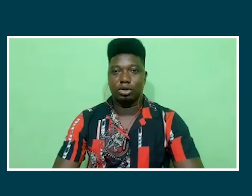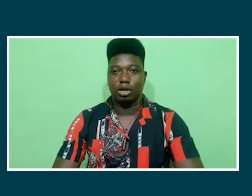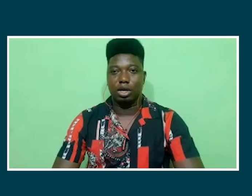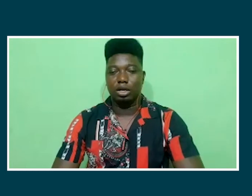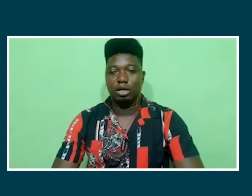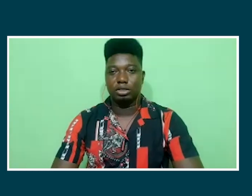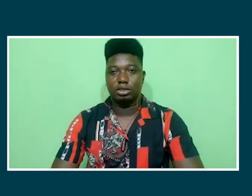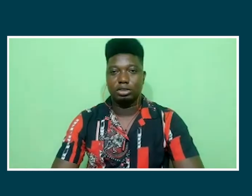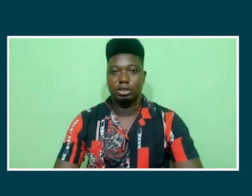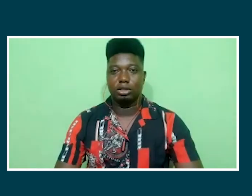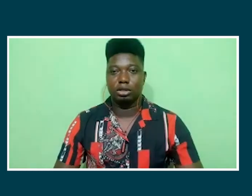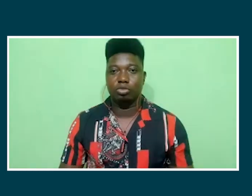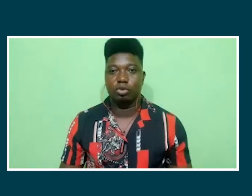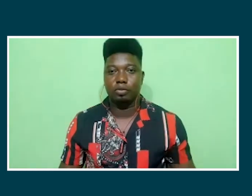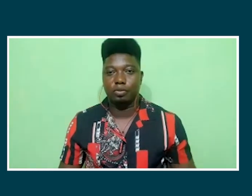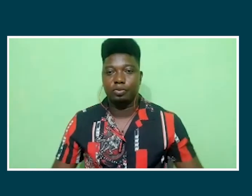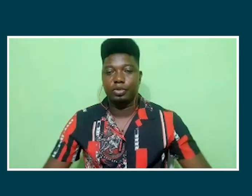So in this